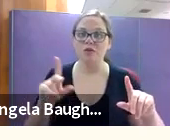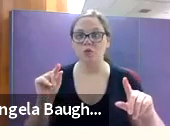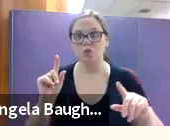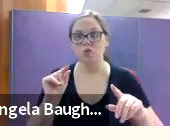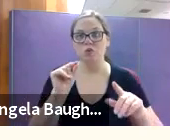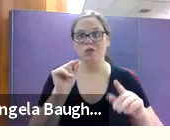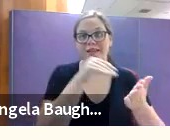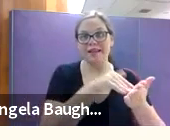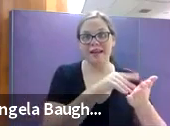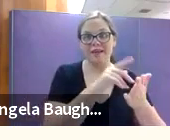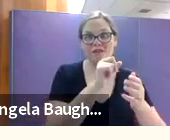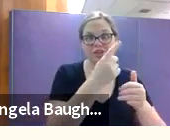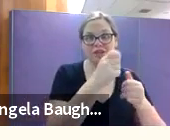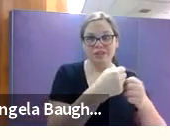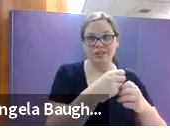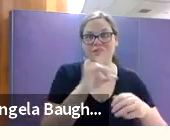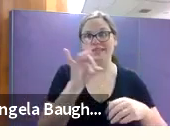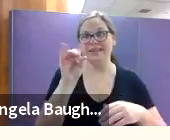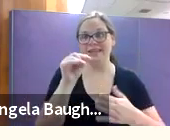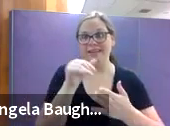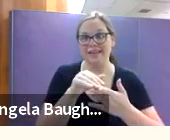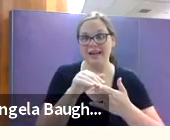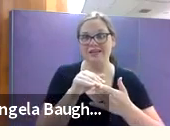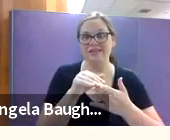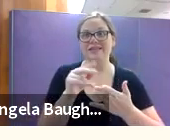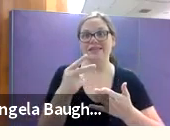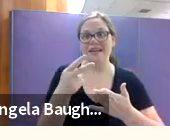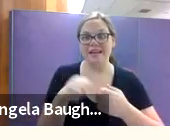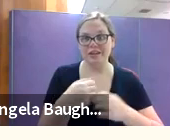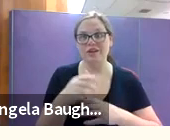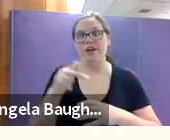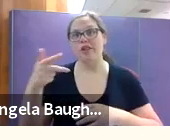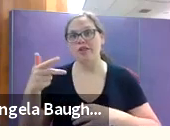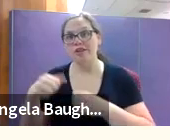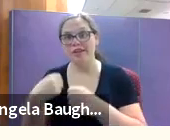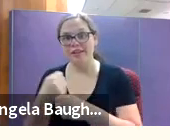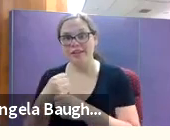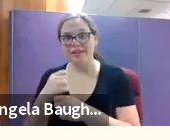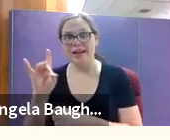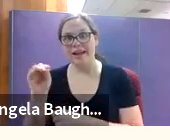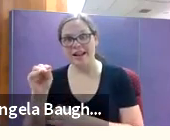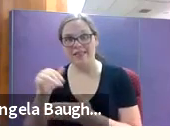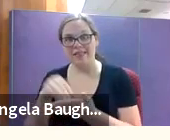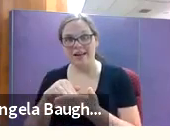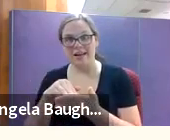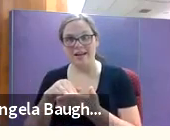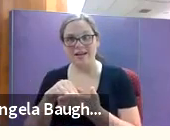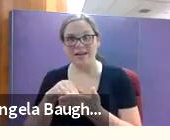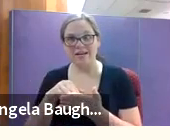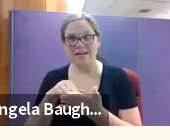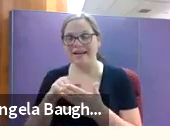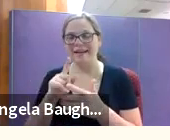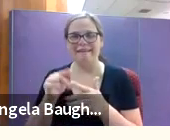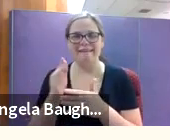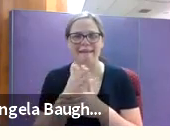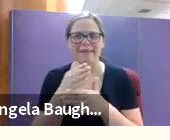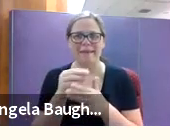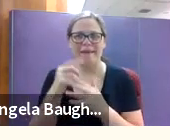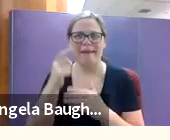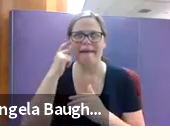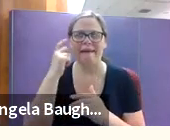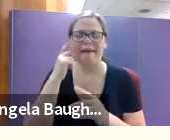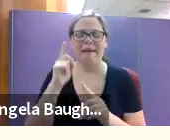year, 80,000 your second year, and then 80,000 your third year, say, and I'm not going to be able to average that in my head right now, what is